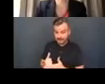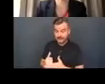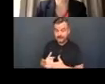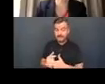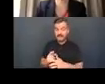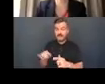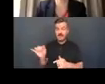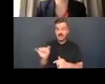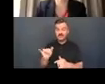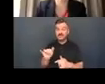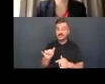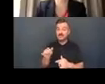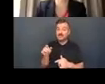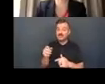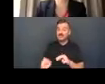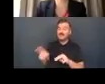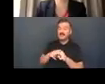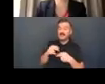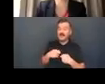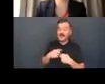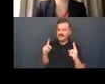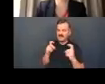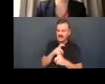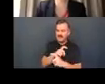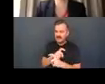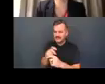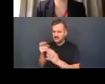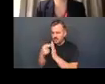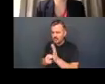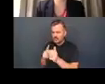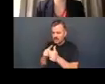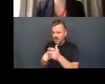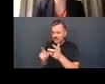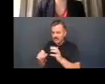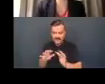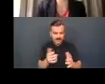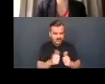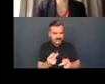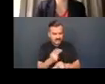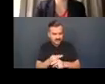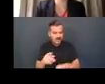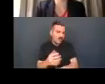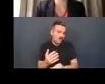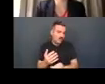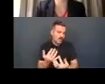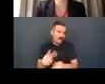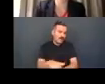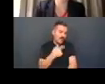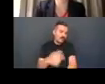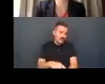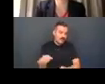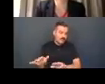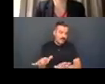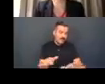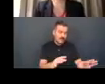also add rigid guidelines and complex bureaucracy to navigate. Lastly, the impact social